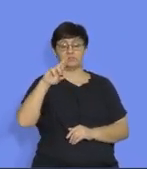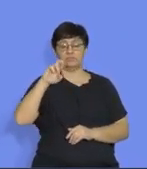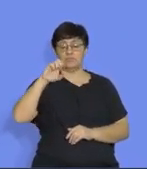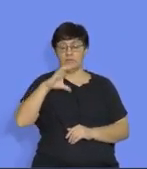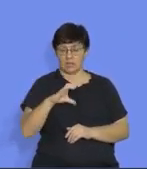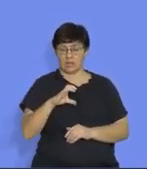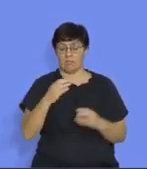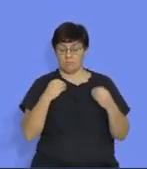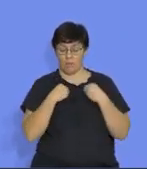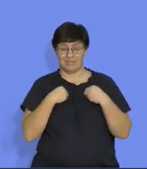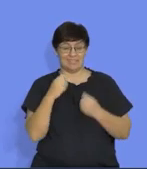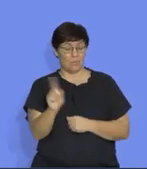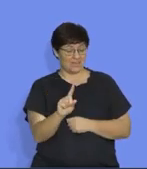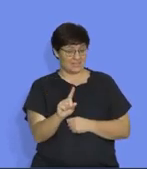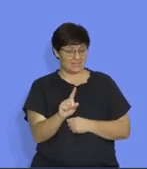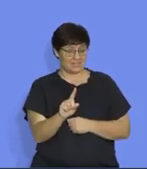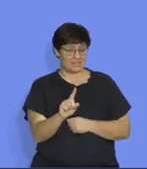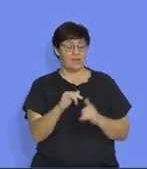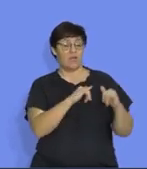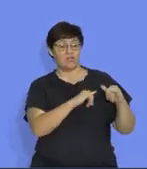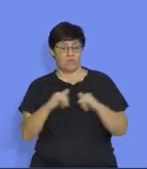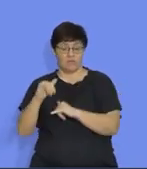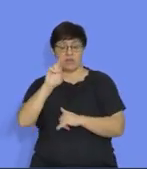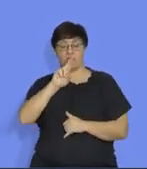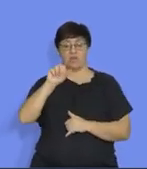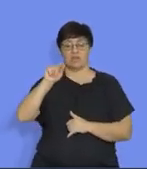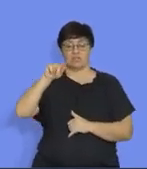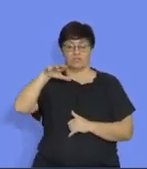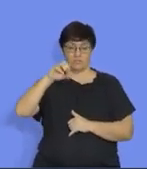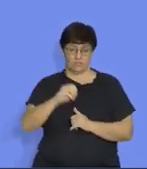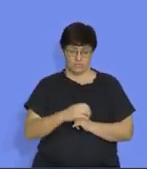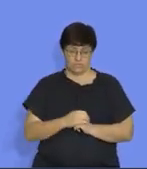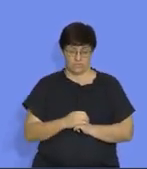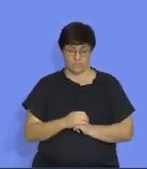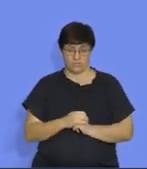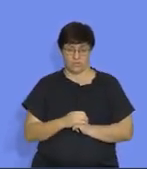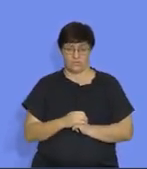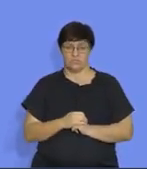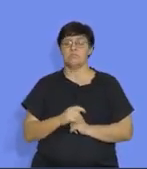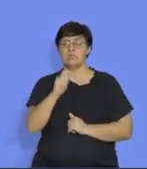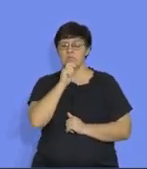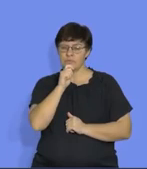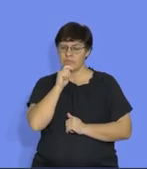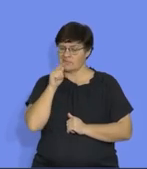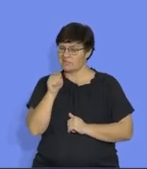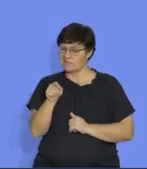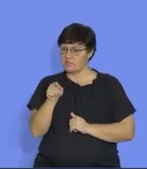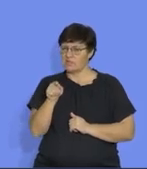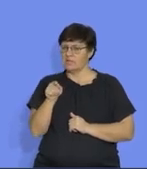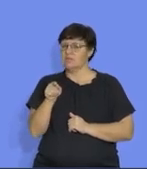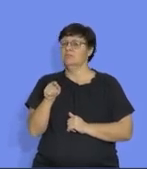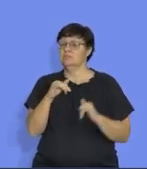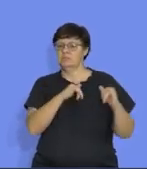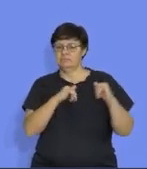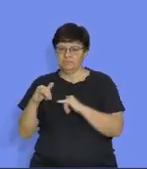sequence property is the fact that there is a common ratio. I'm going to use the fact that there actually is